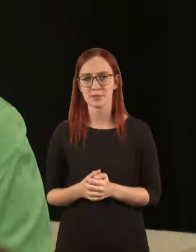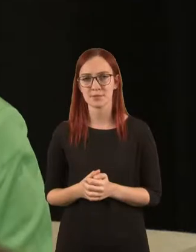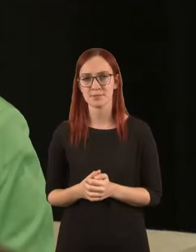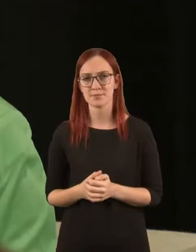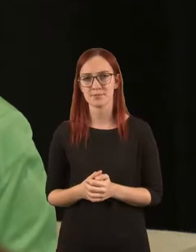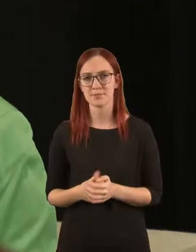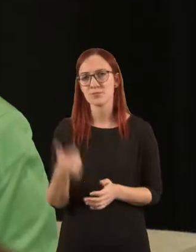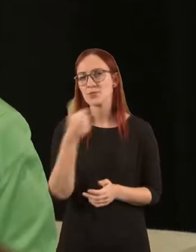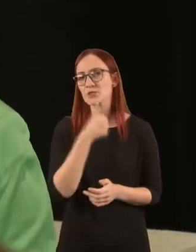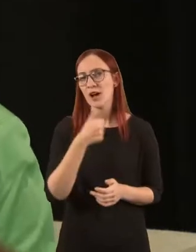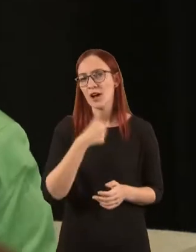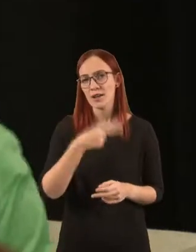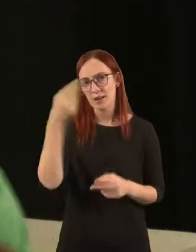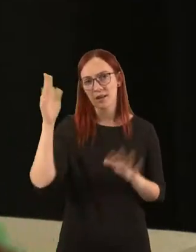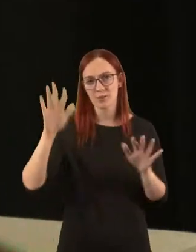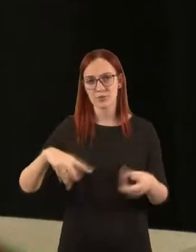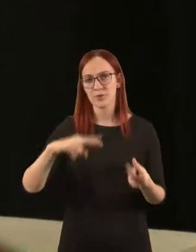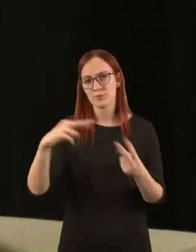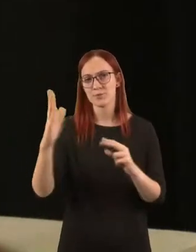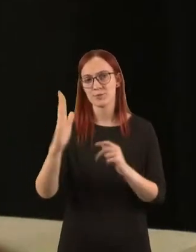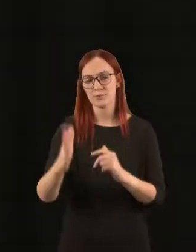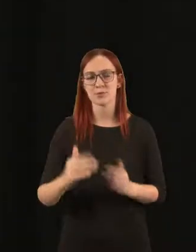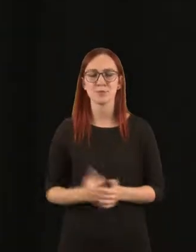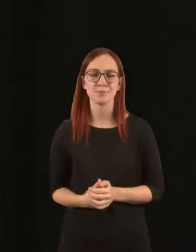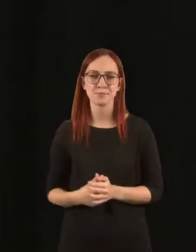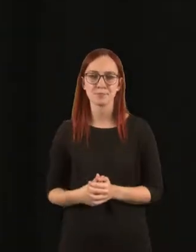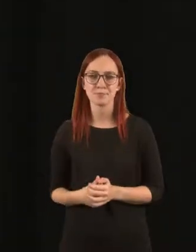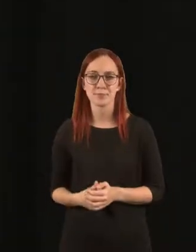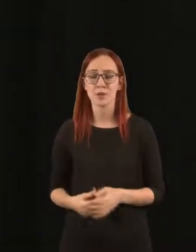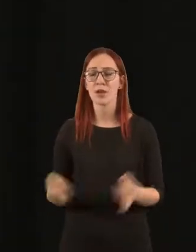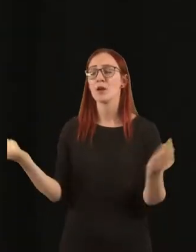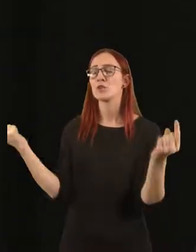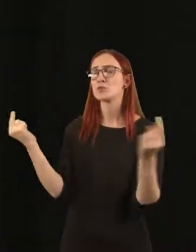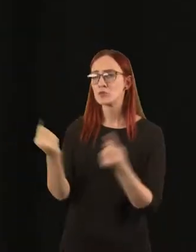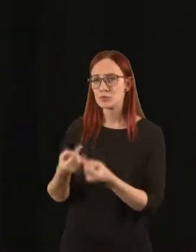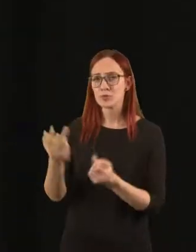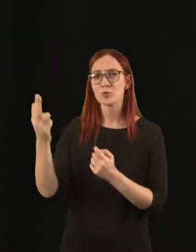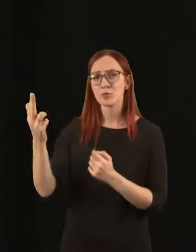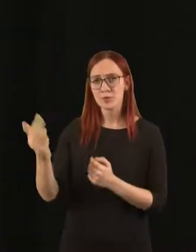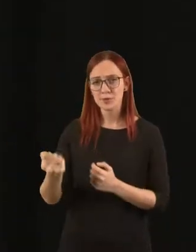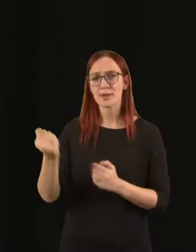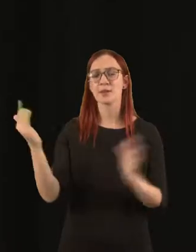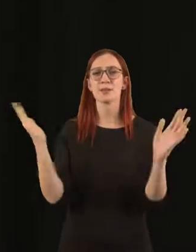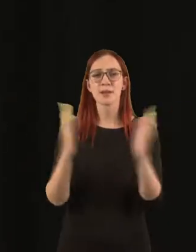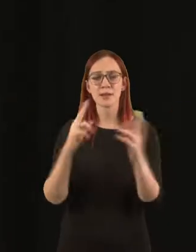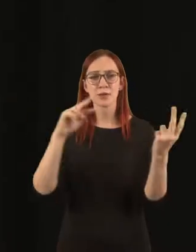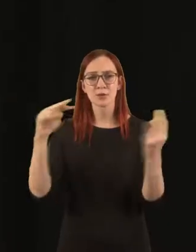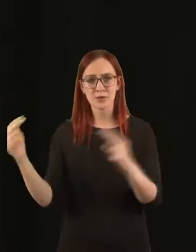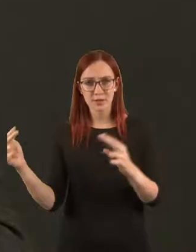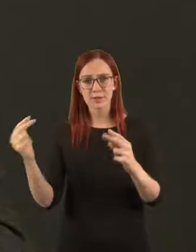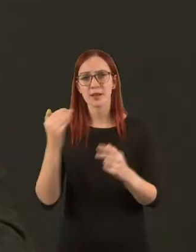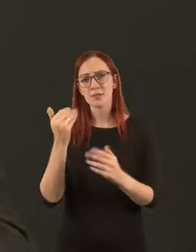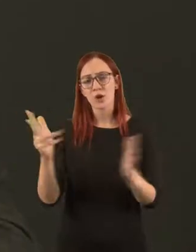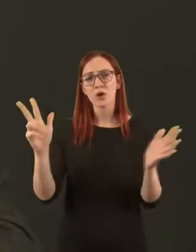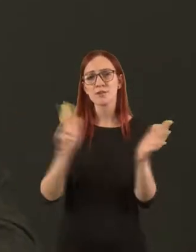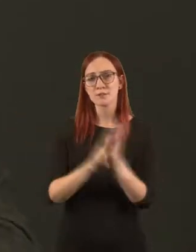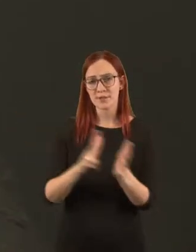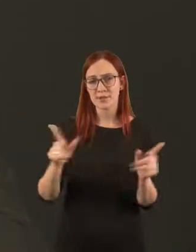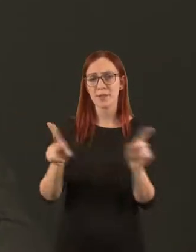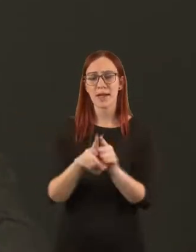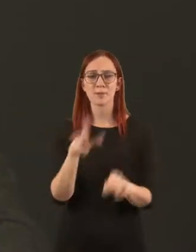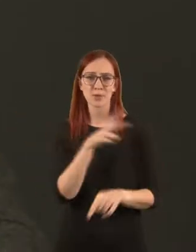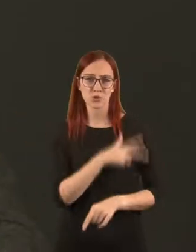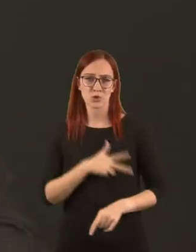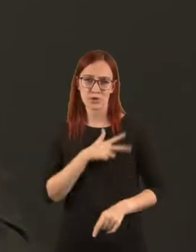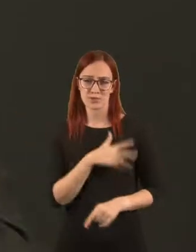words come to our actions, so the closer the Green Lithuania is. Yes, I do agree that